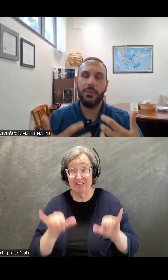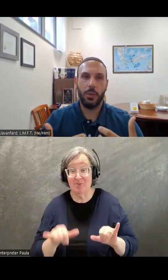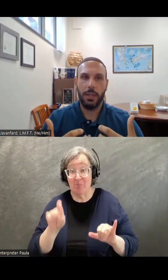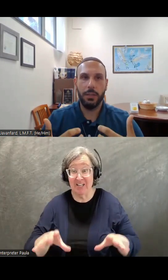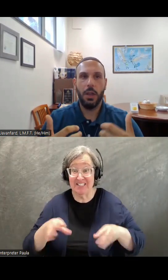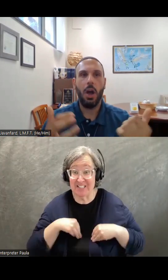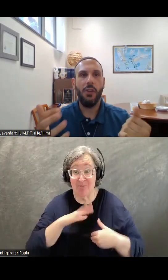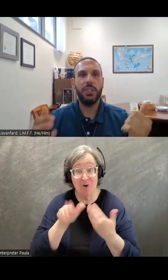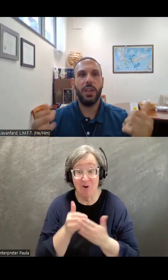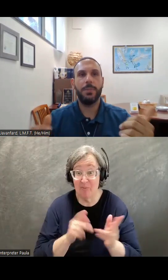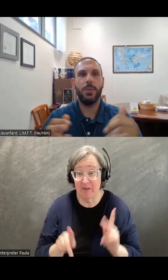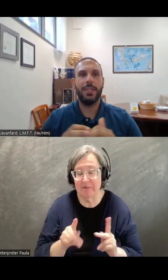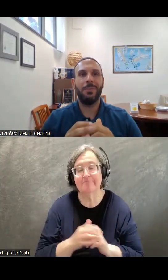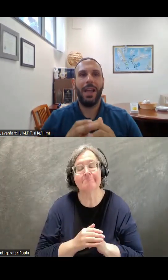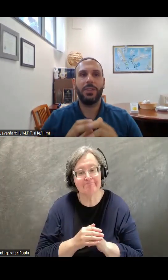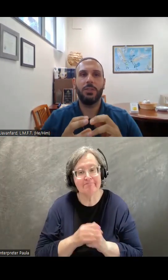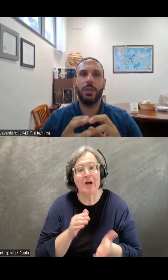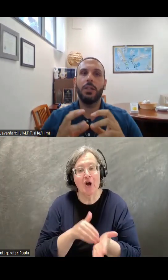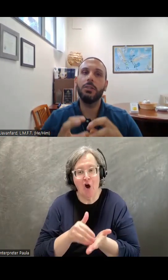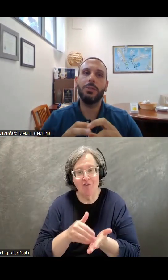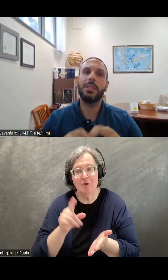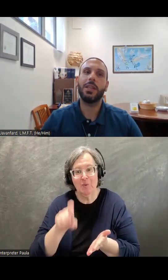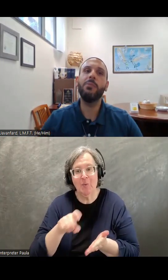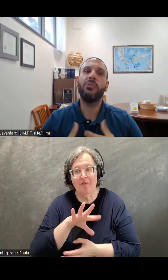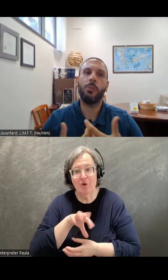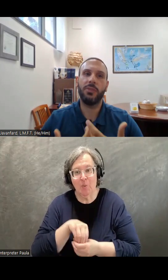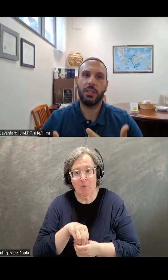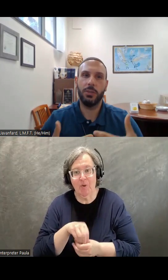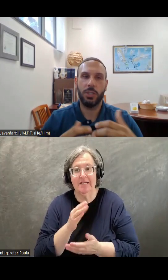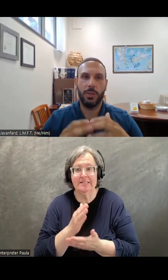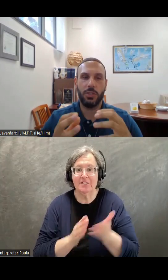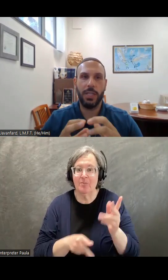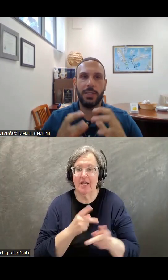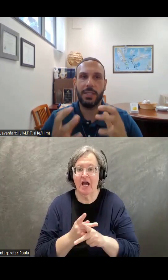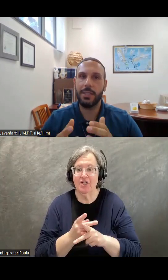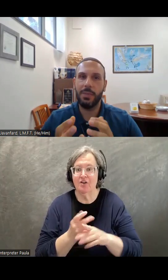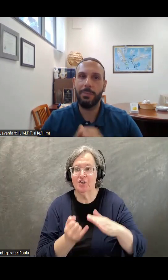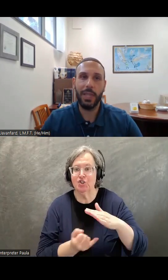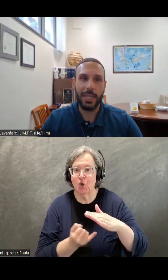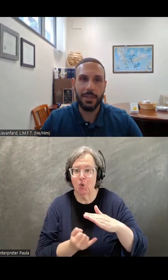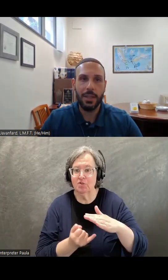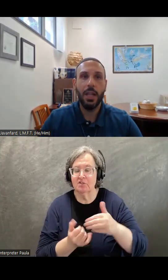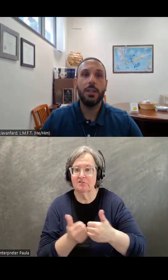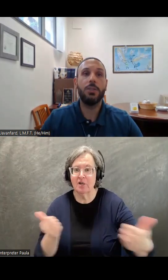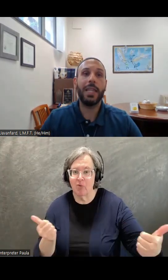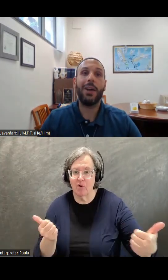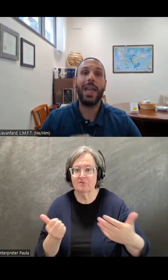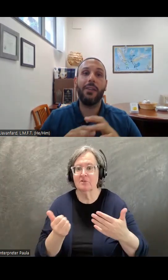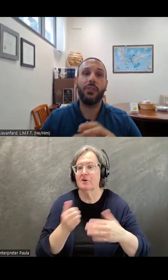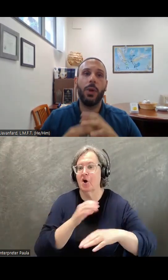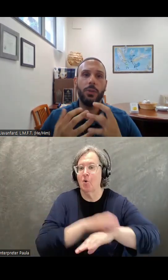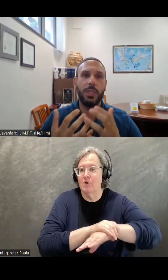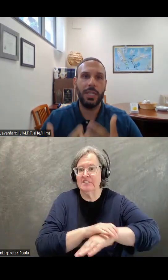accept everyone, oftentimes you end up having to include some form of seclusion or restraint system in place to